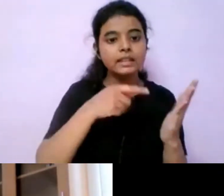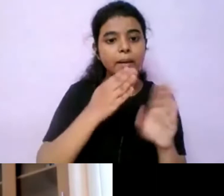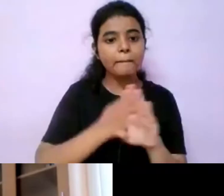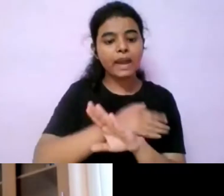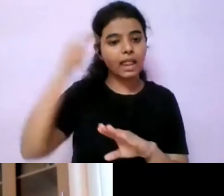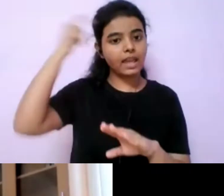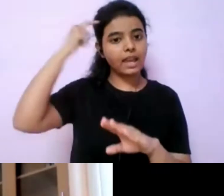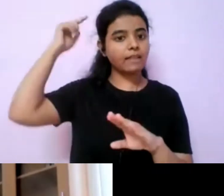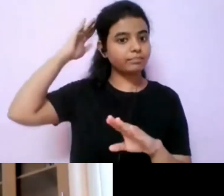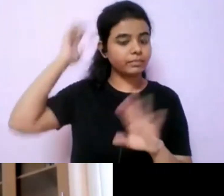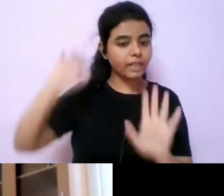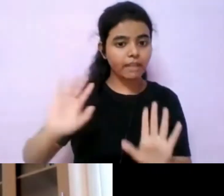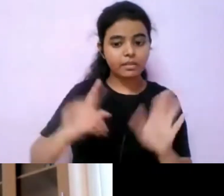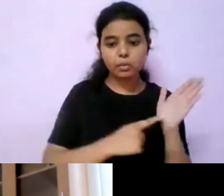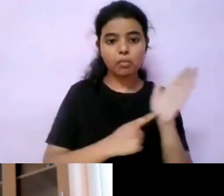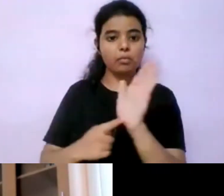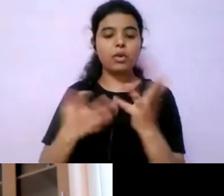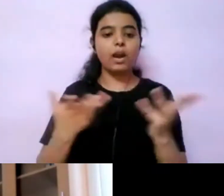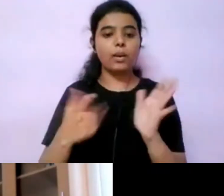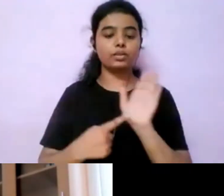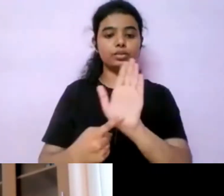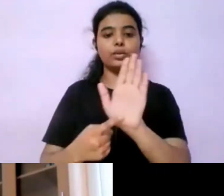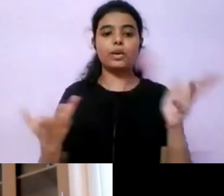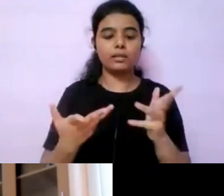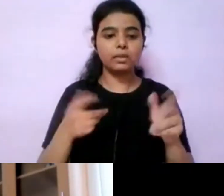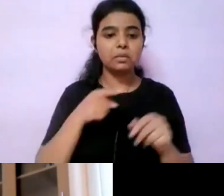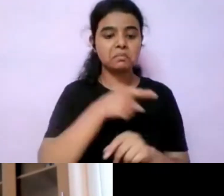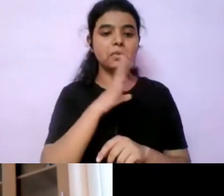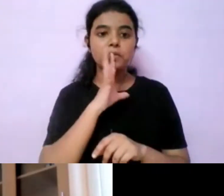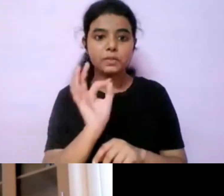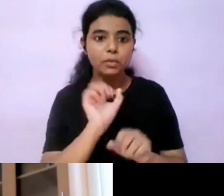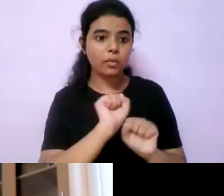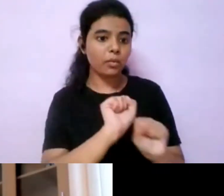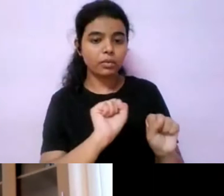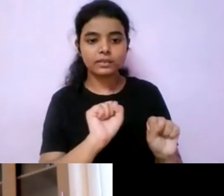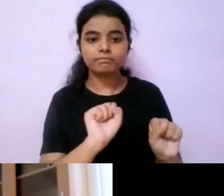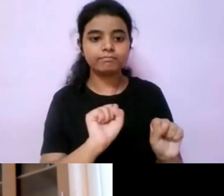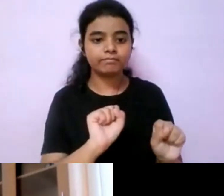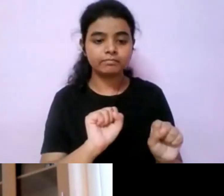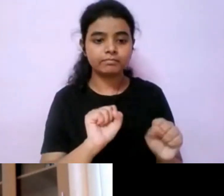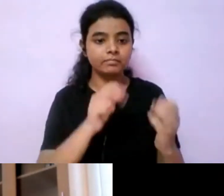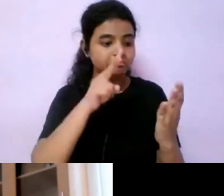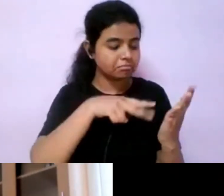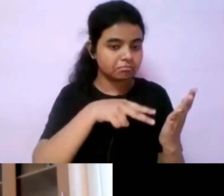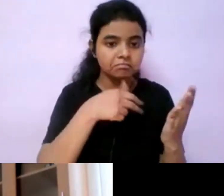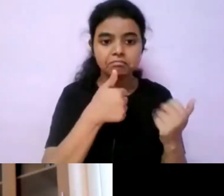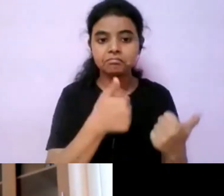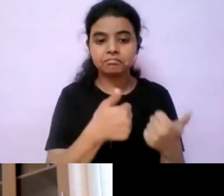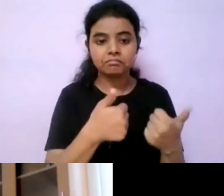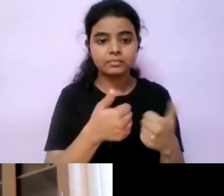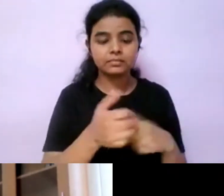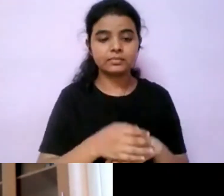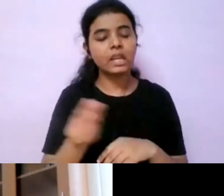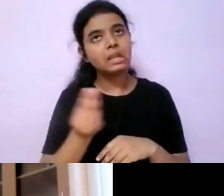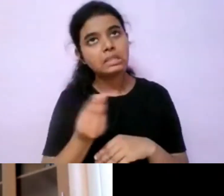literature on the way the representation of ethnicity or sexuality within literature. And we've got, if you look